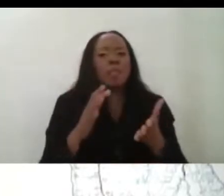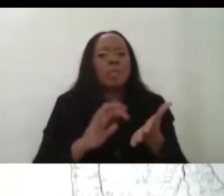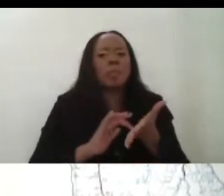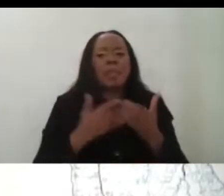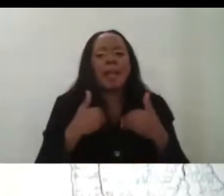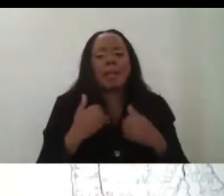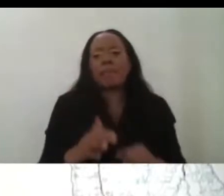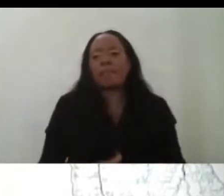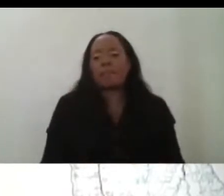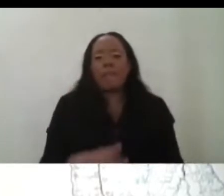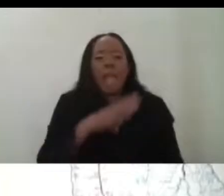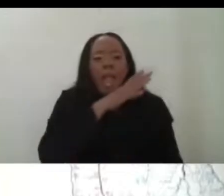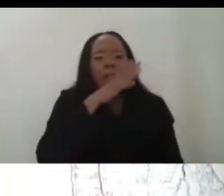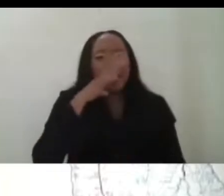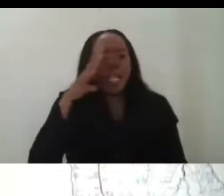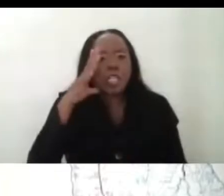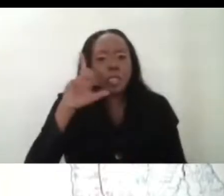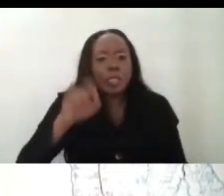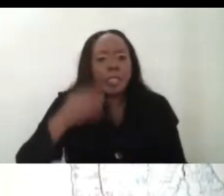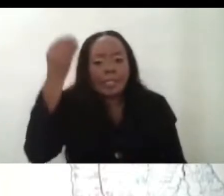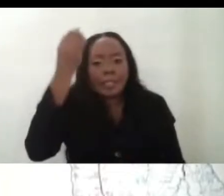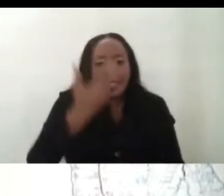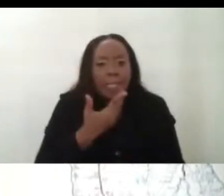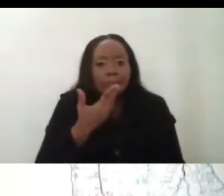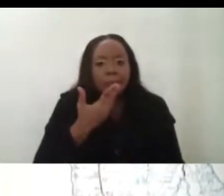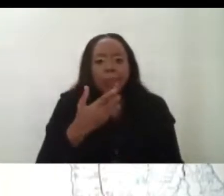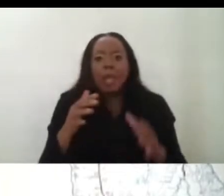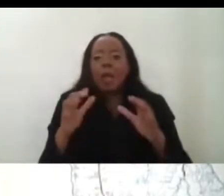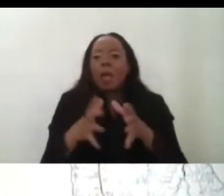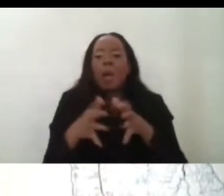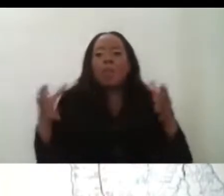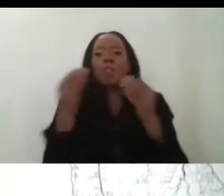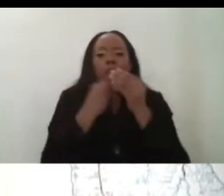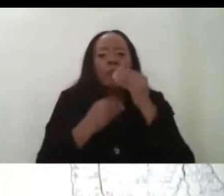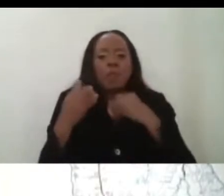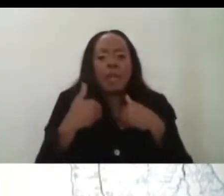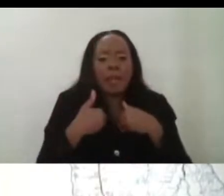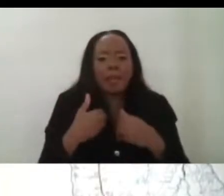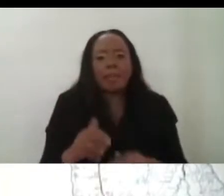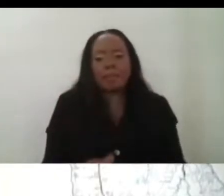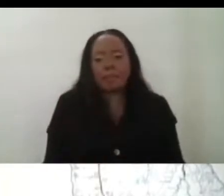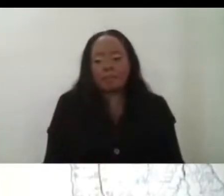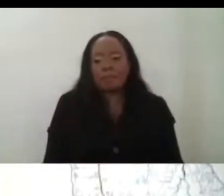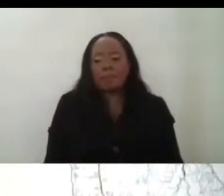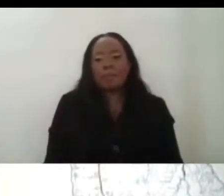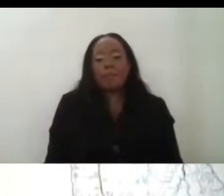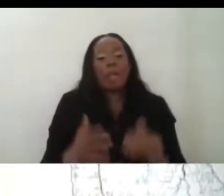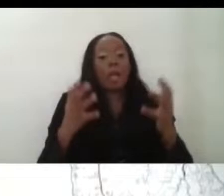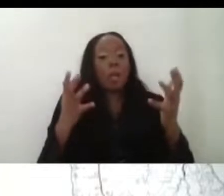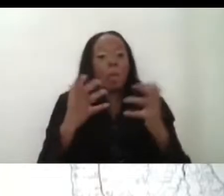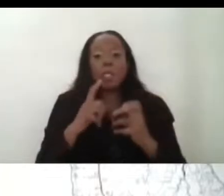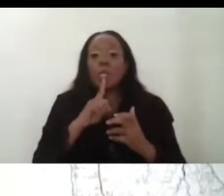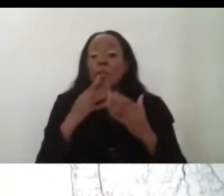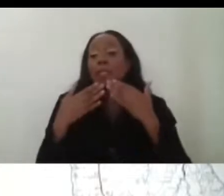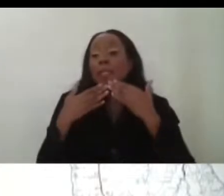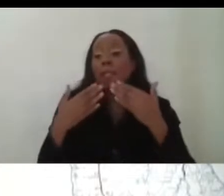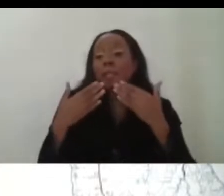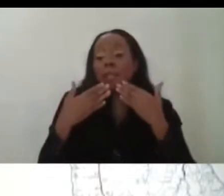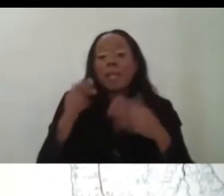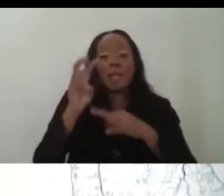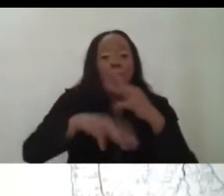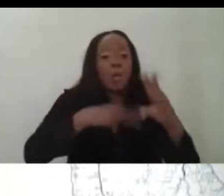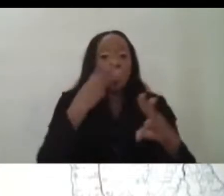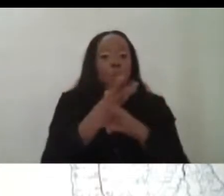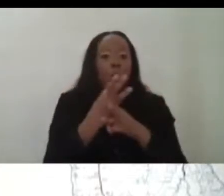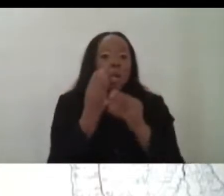stockpiled, right? And then I want to big up as well the World Food Program. So you would have seen recently the World